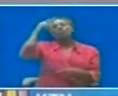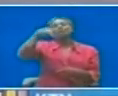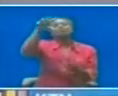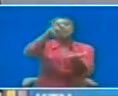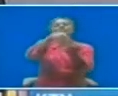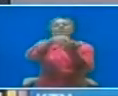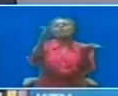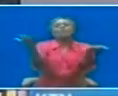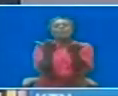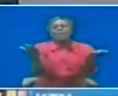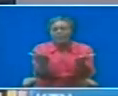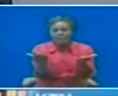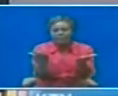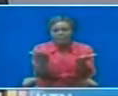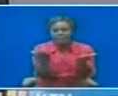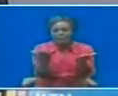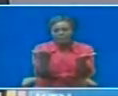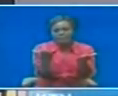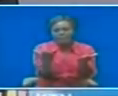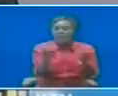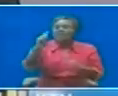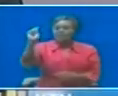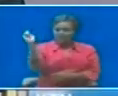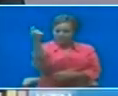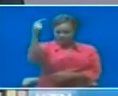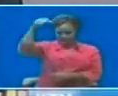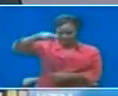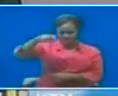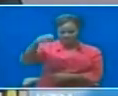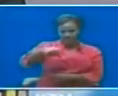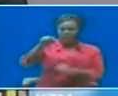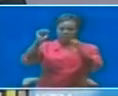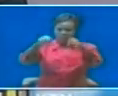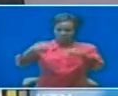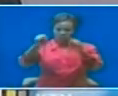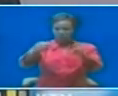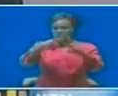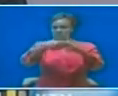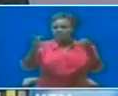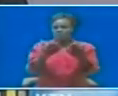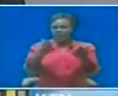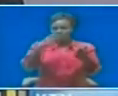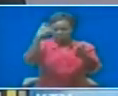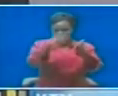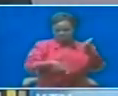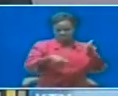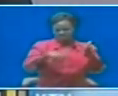you at. And in Kenya, you can start charging from